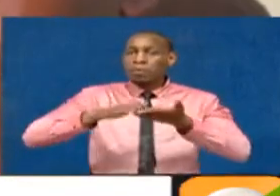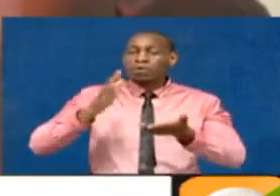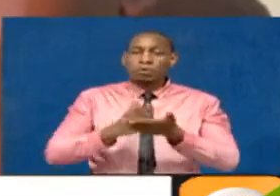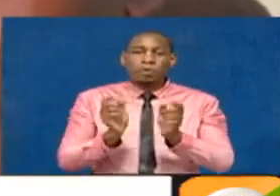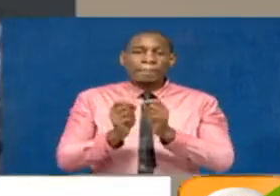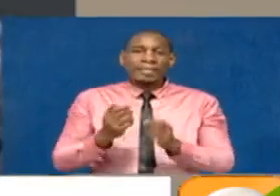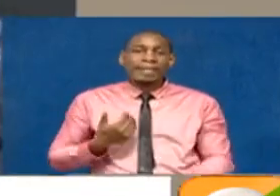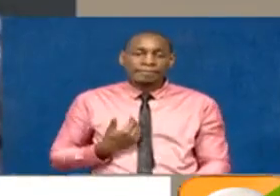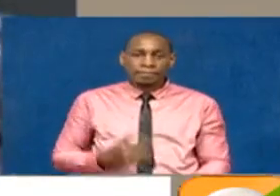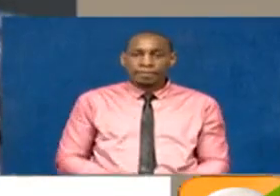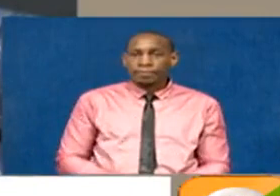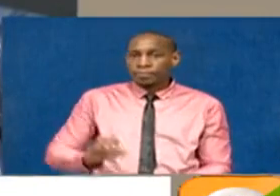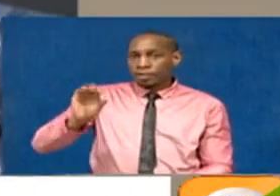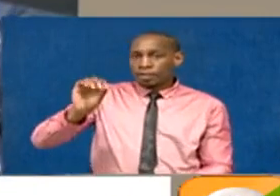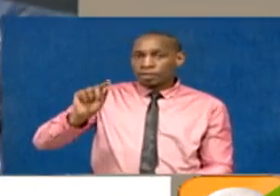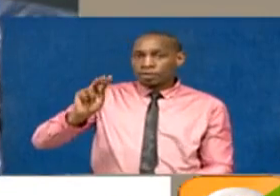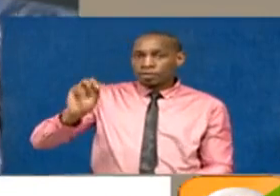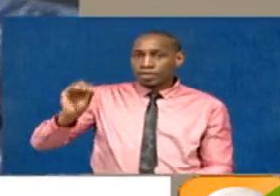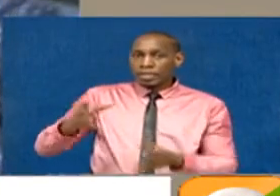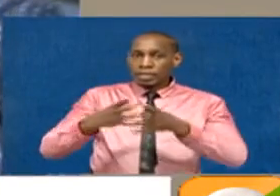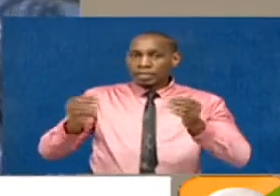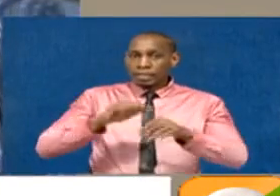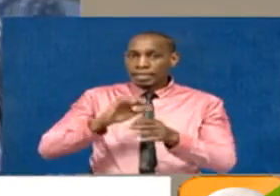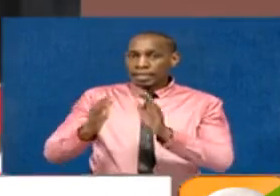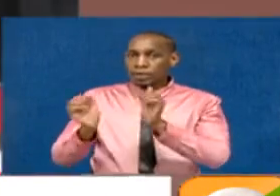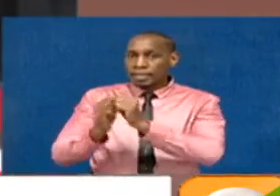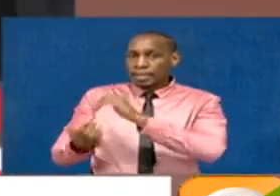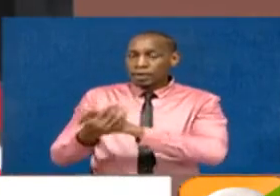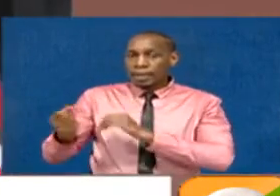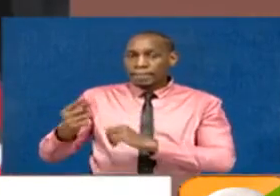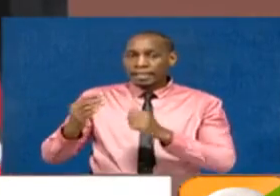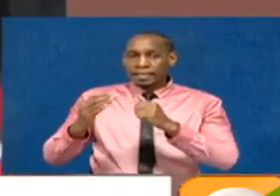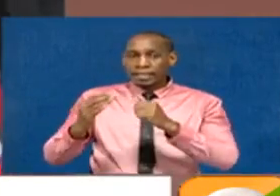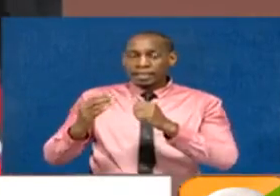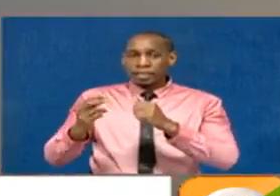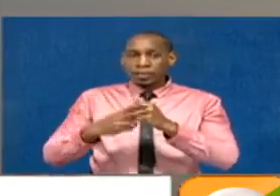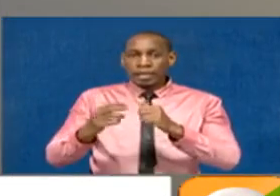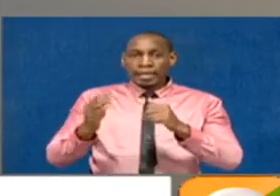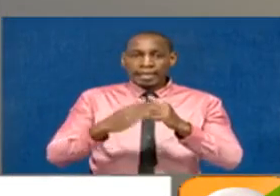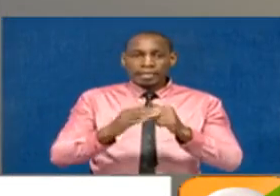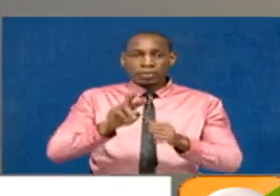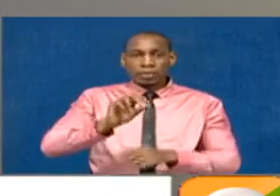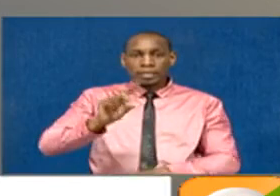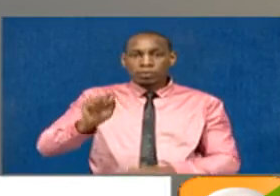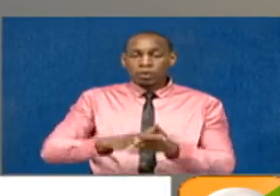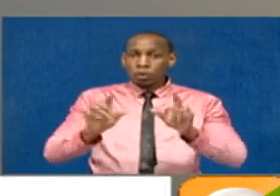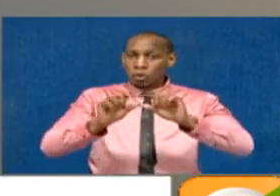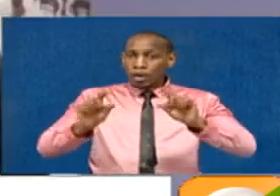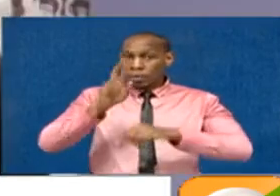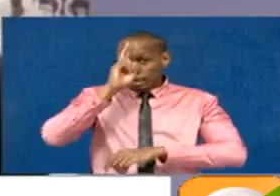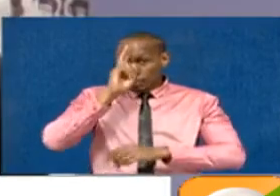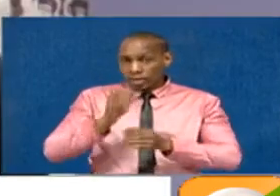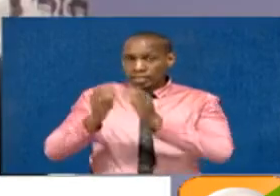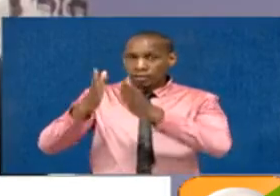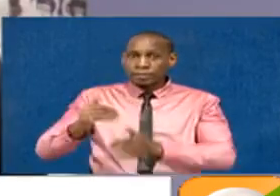tunasikia uchungu. Joseph Otieno went missing at around 10 a.m. on July 9th, 2021, and according to detectives,